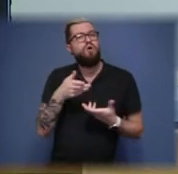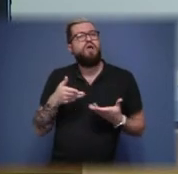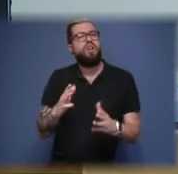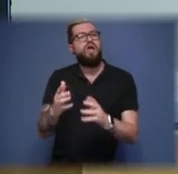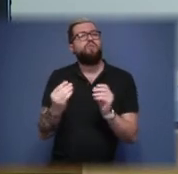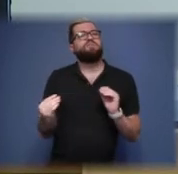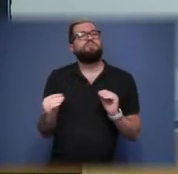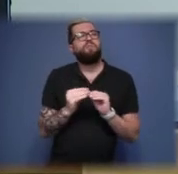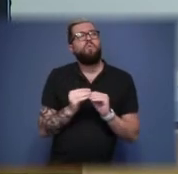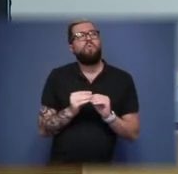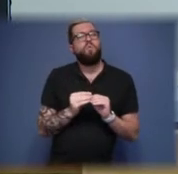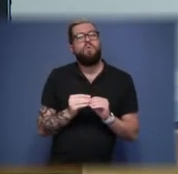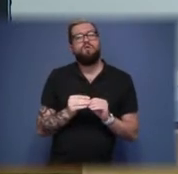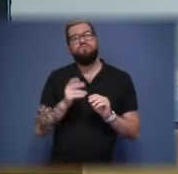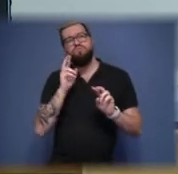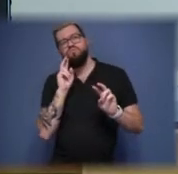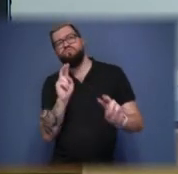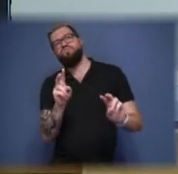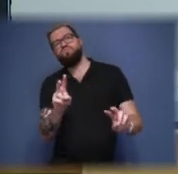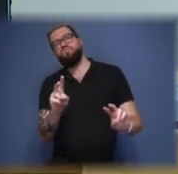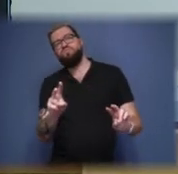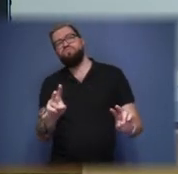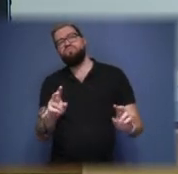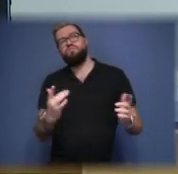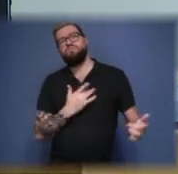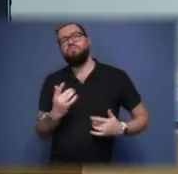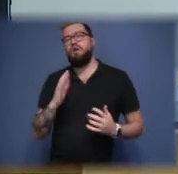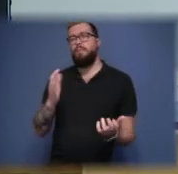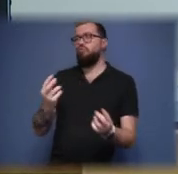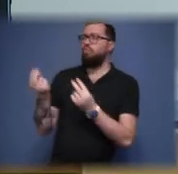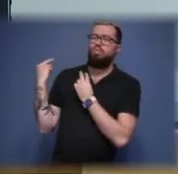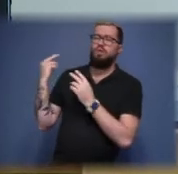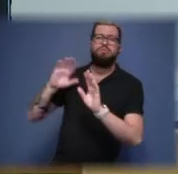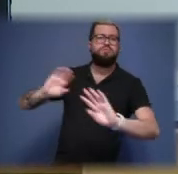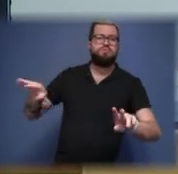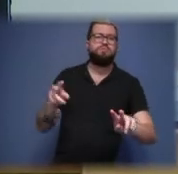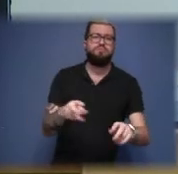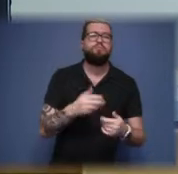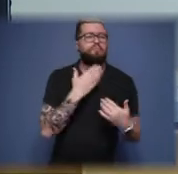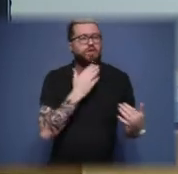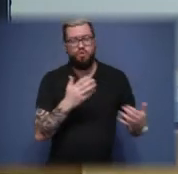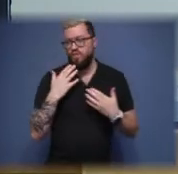more forward-looking rather than past. Thank you. Thank you very much.